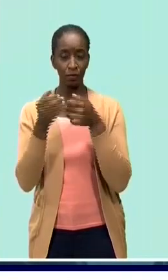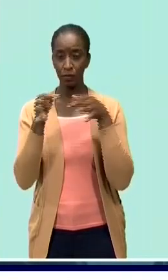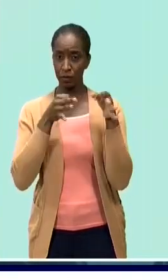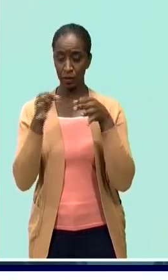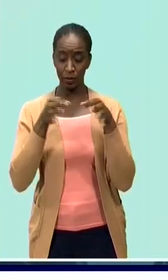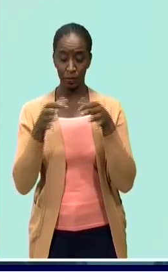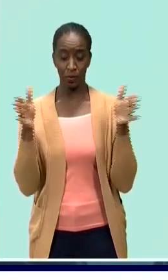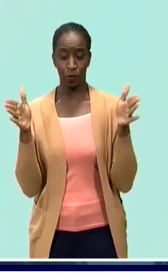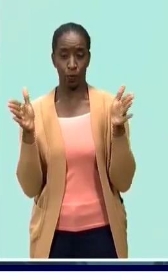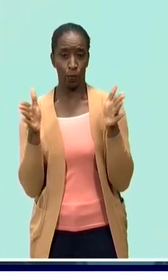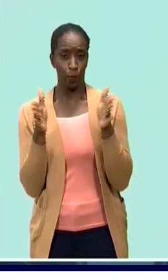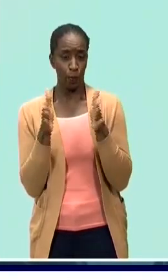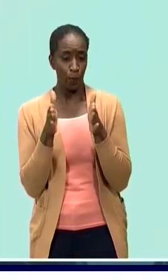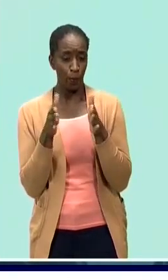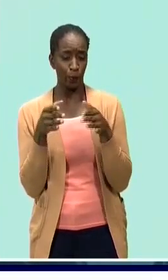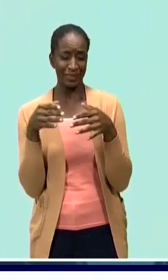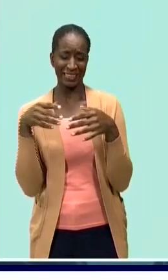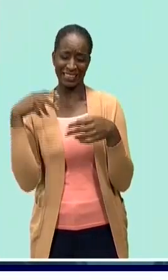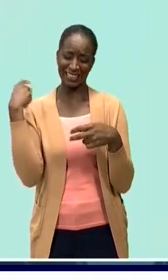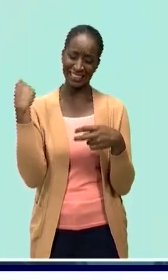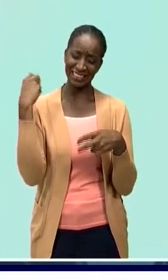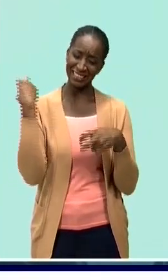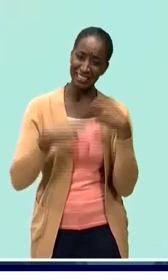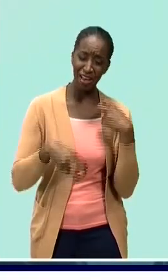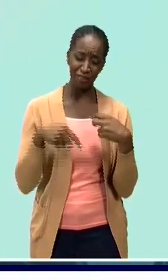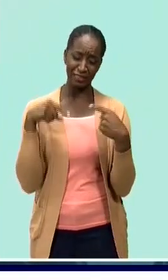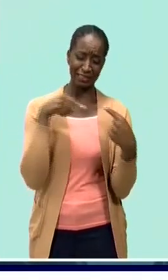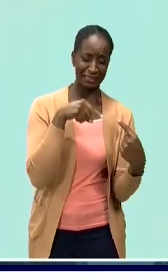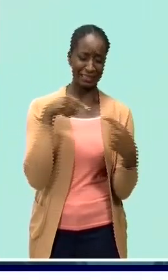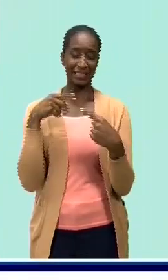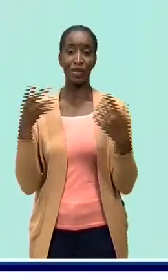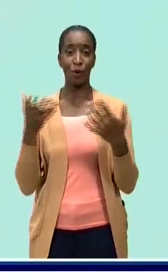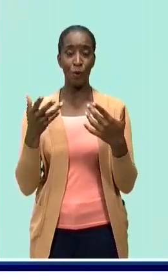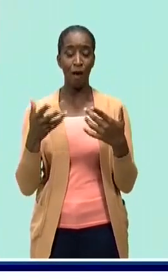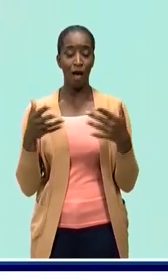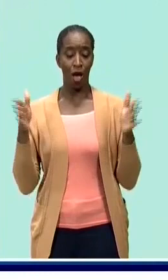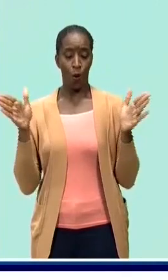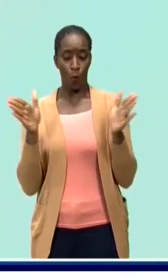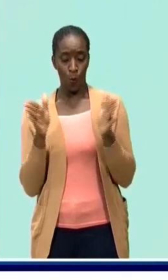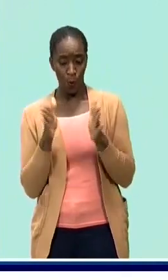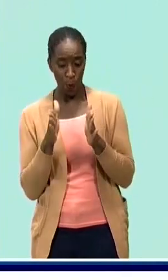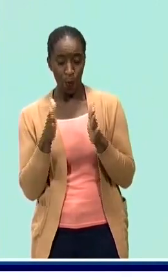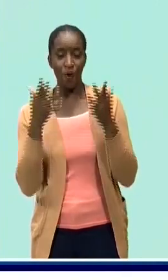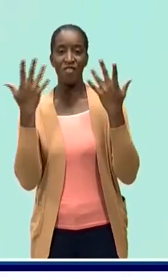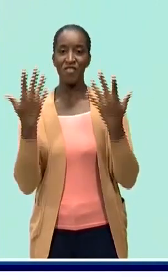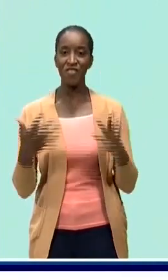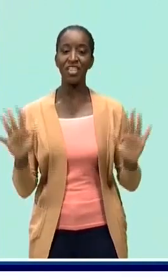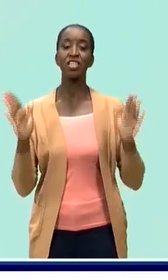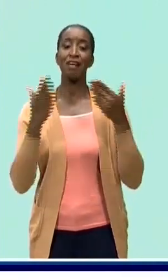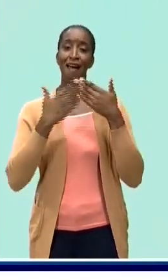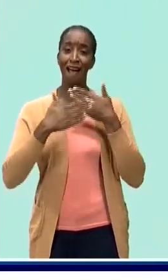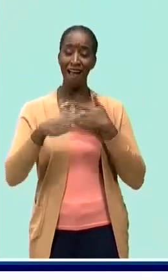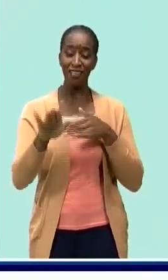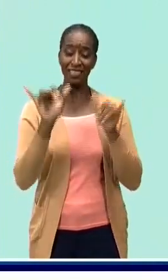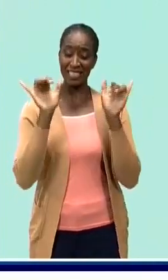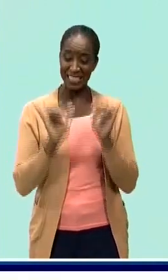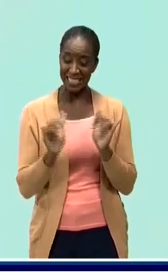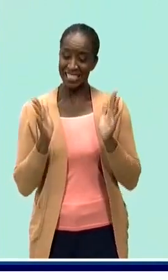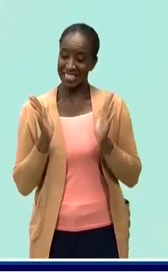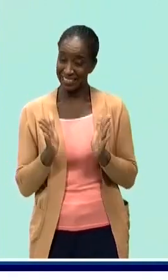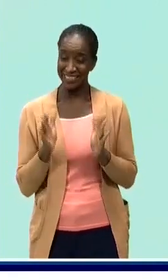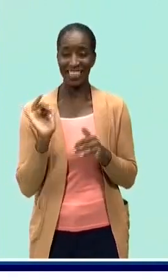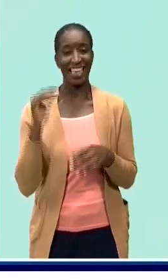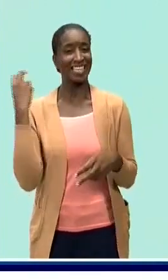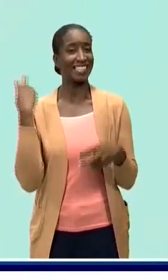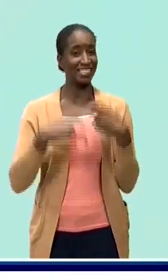weight loss is actually the maintenance phase. Although many people are able to lose weight, less than 20%